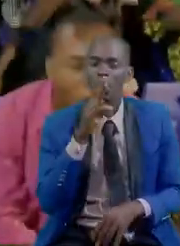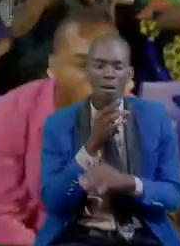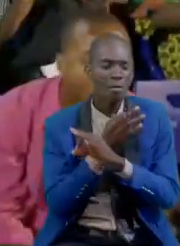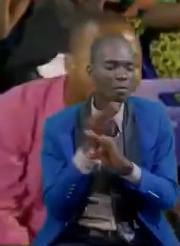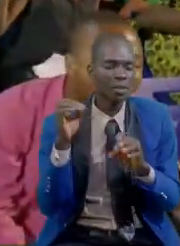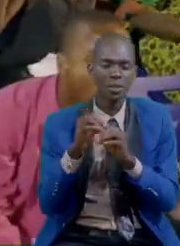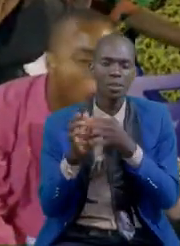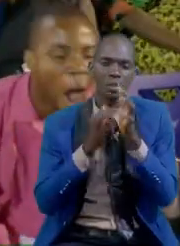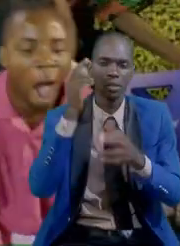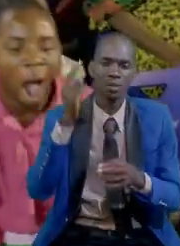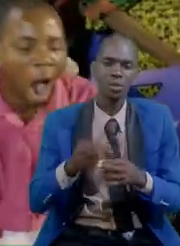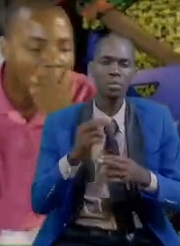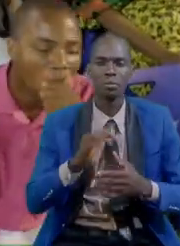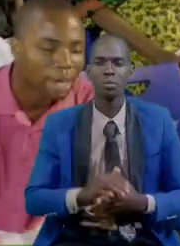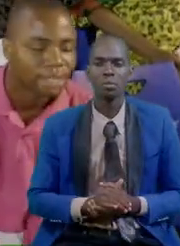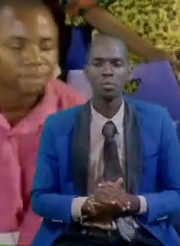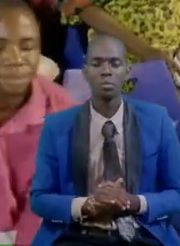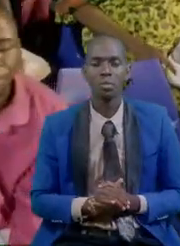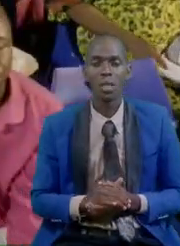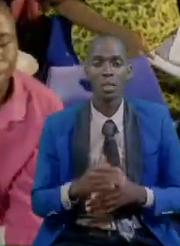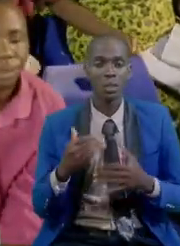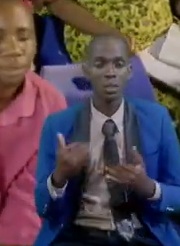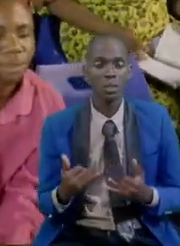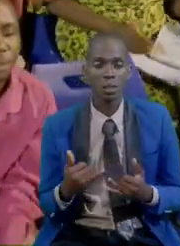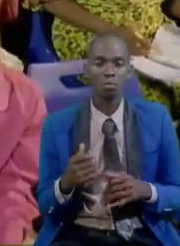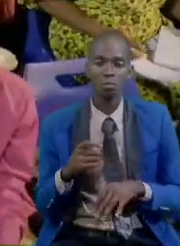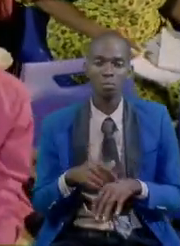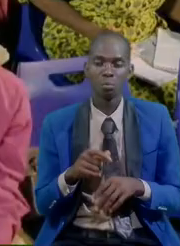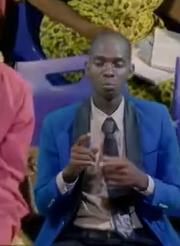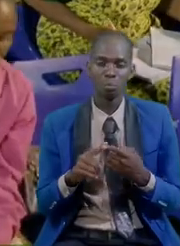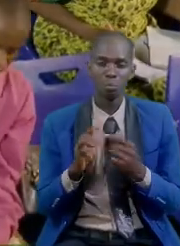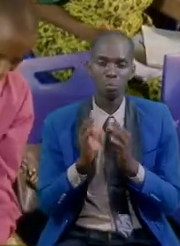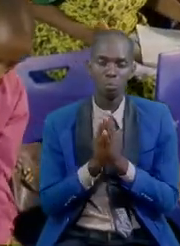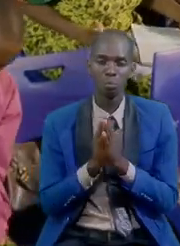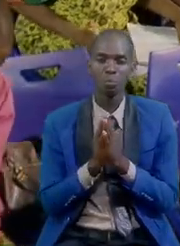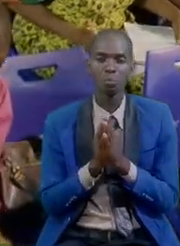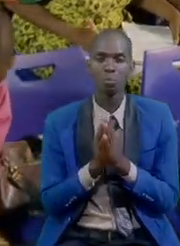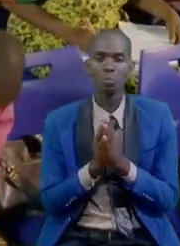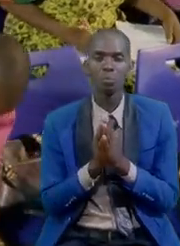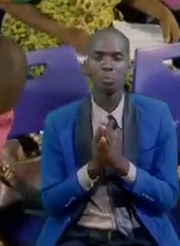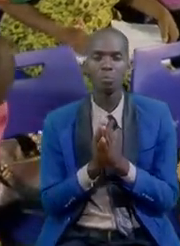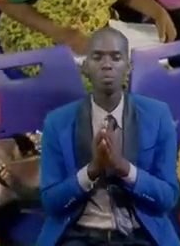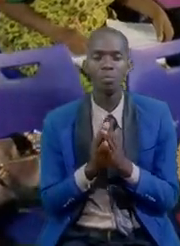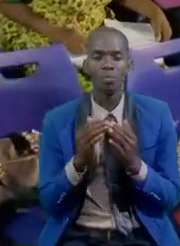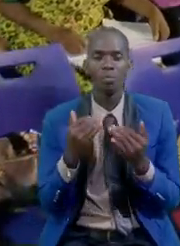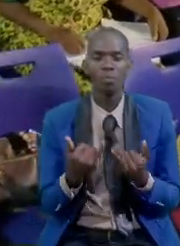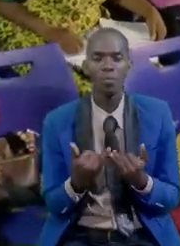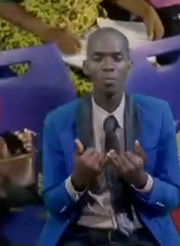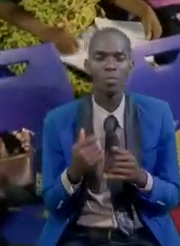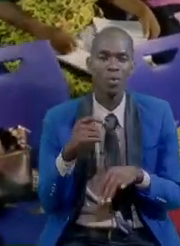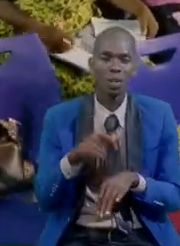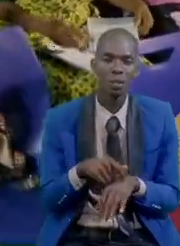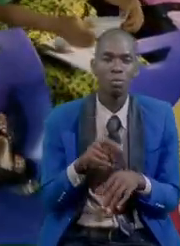name. Heads bowed and eyes closed. Heads bowed and